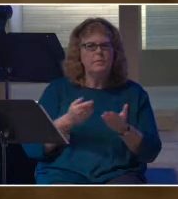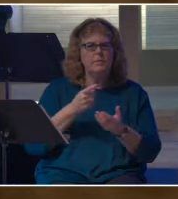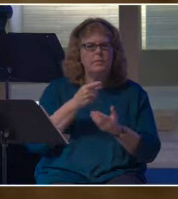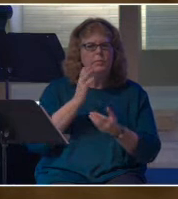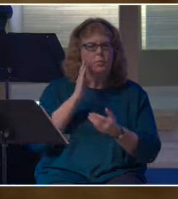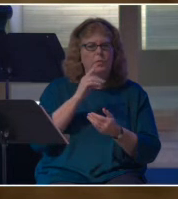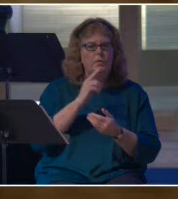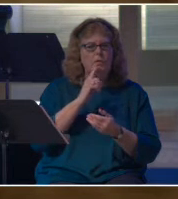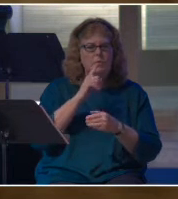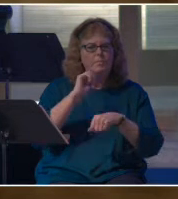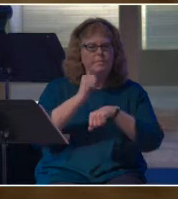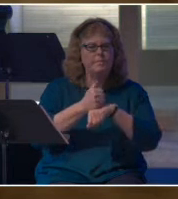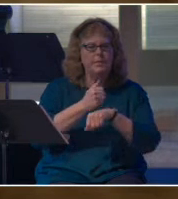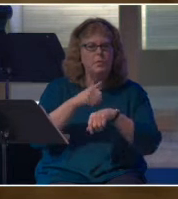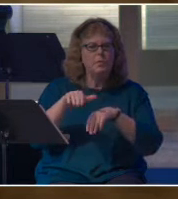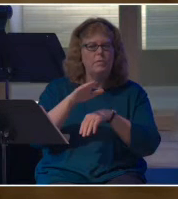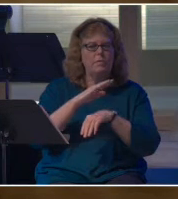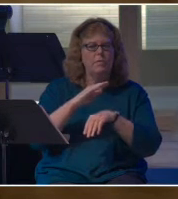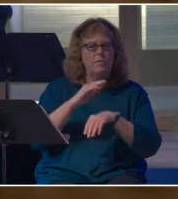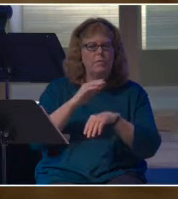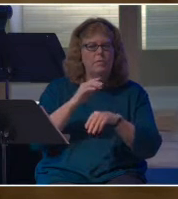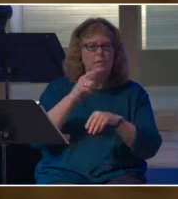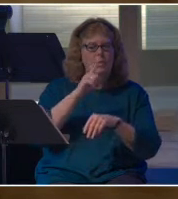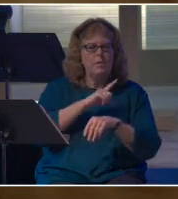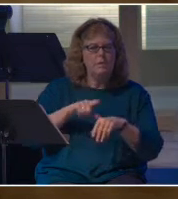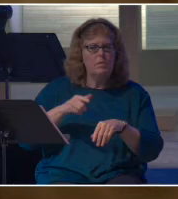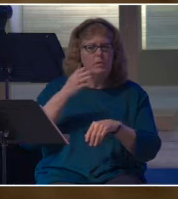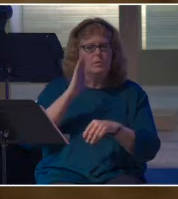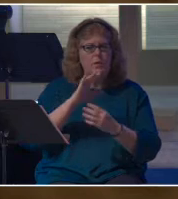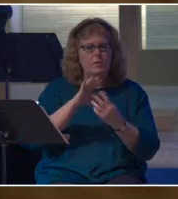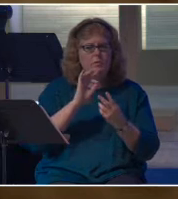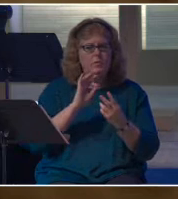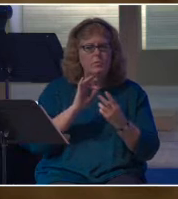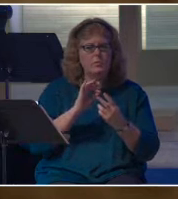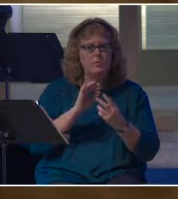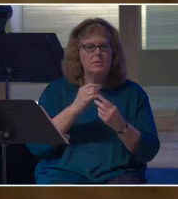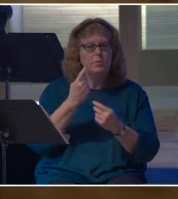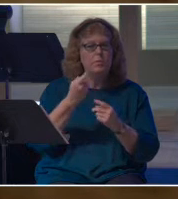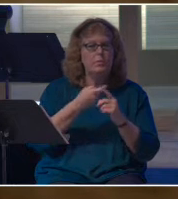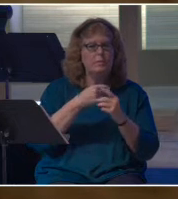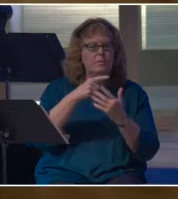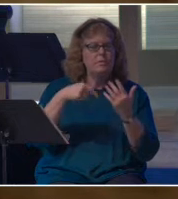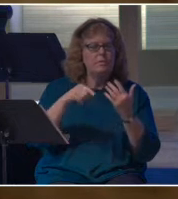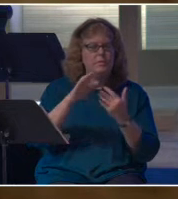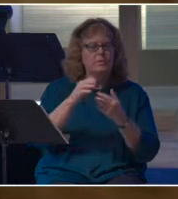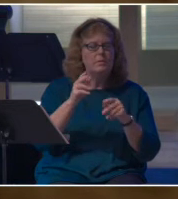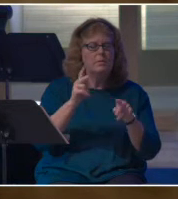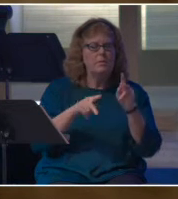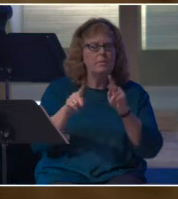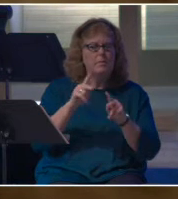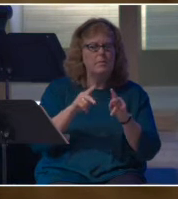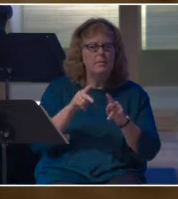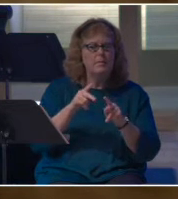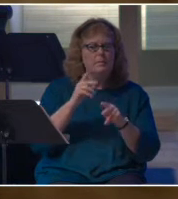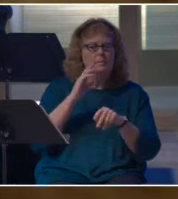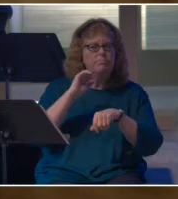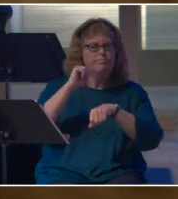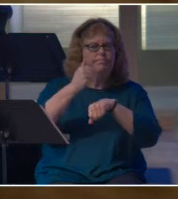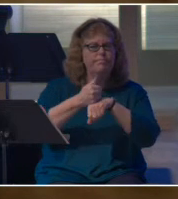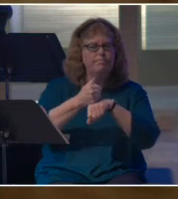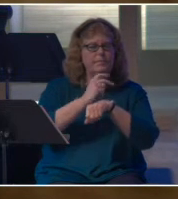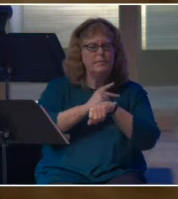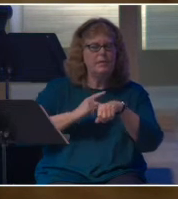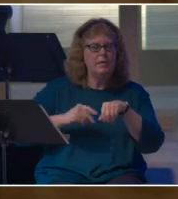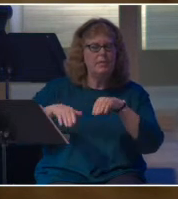surely set a king over you whom the Lord your God chooses. One from among your countrymen you shall set as king over